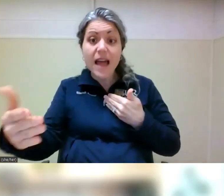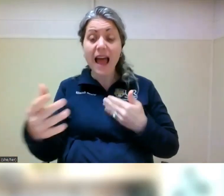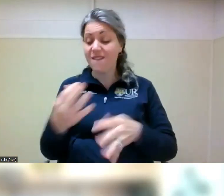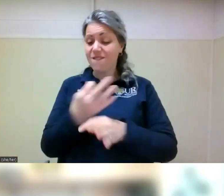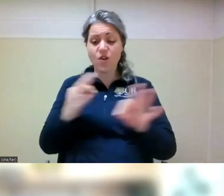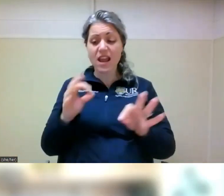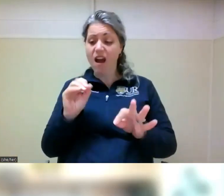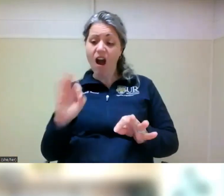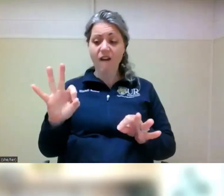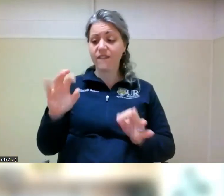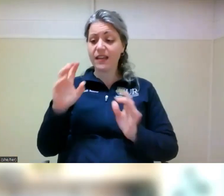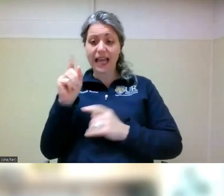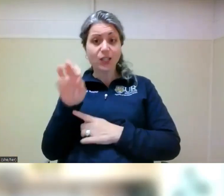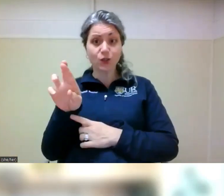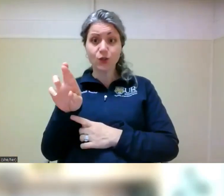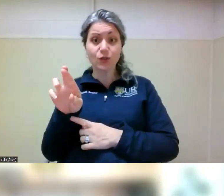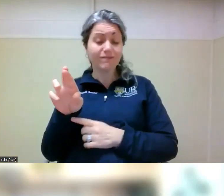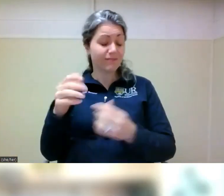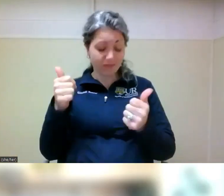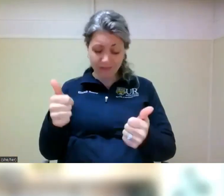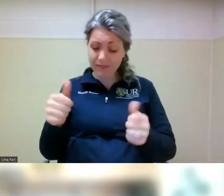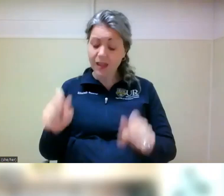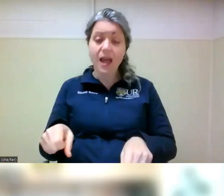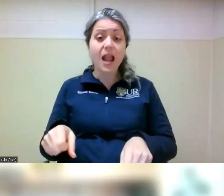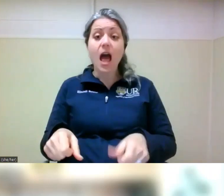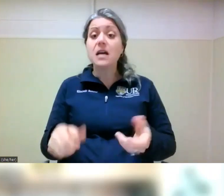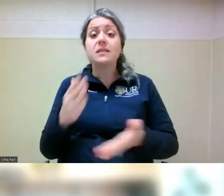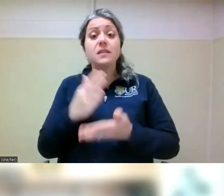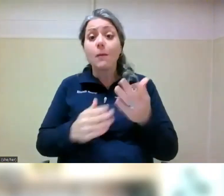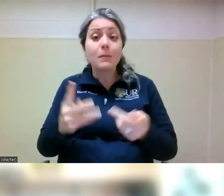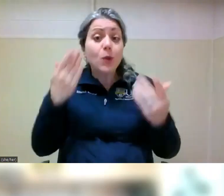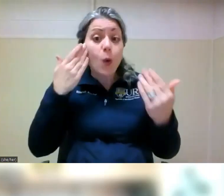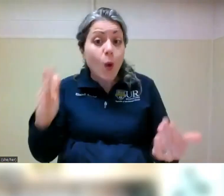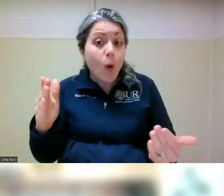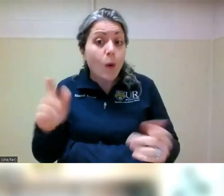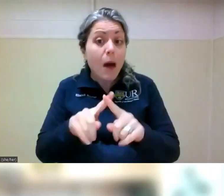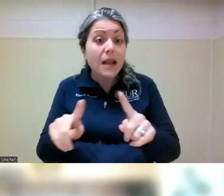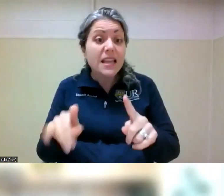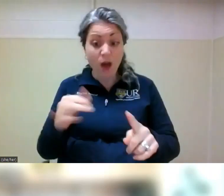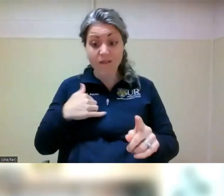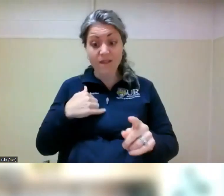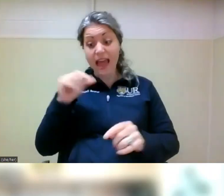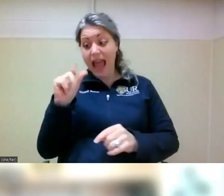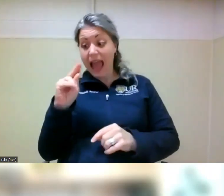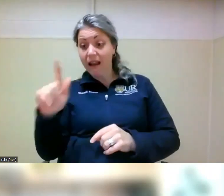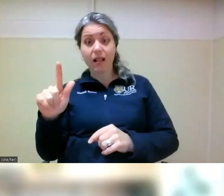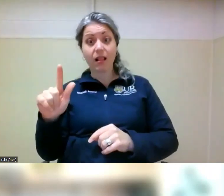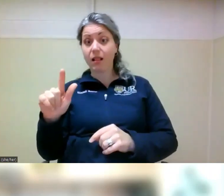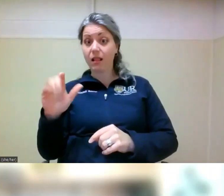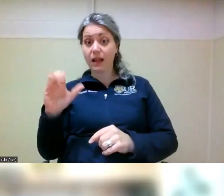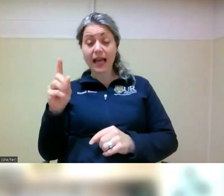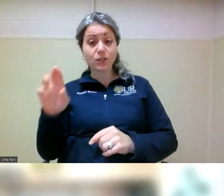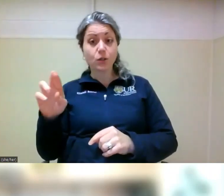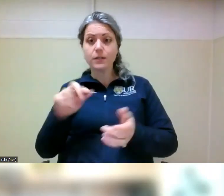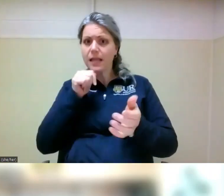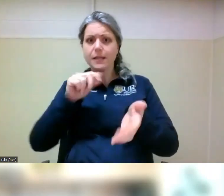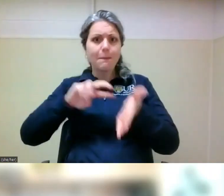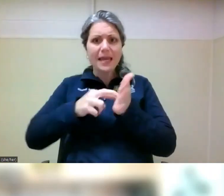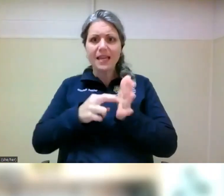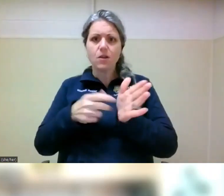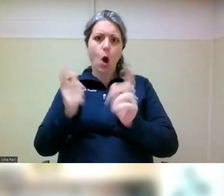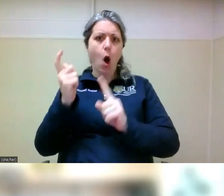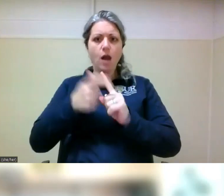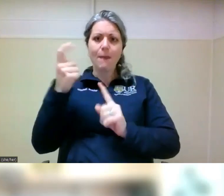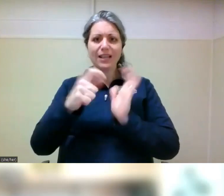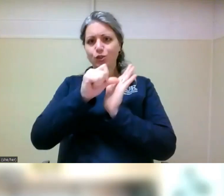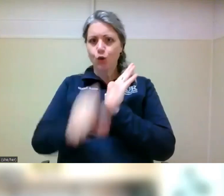it. And just because you have, and some people might not know this, just because you have anal cancer does not necessarily mean you need surgery. In